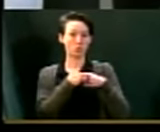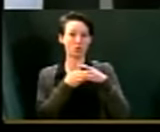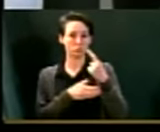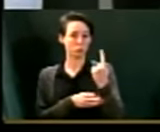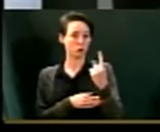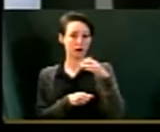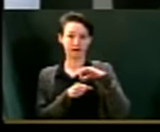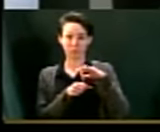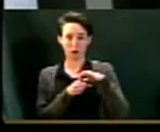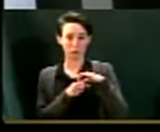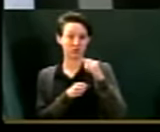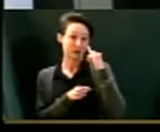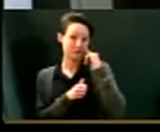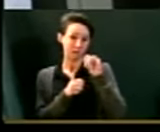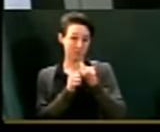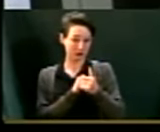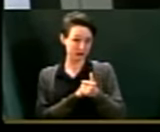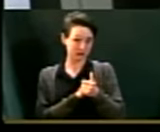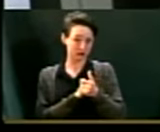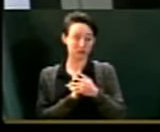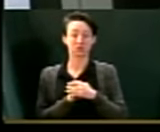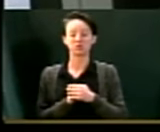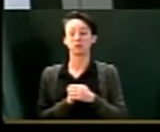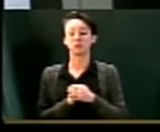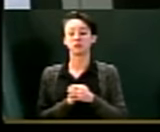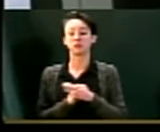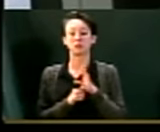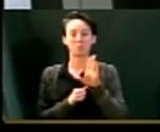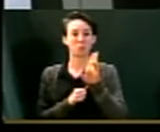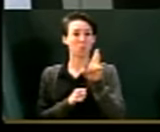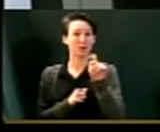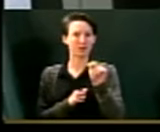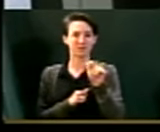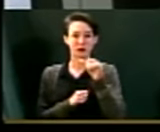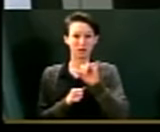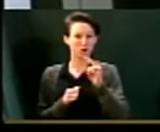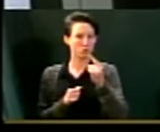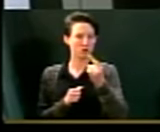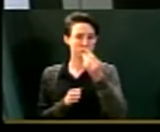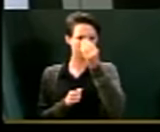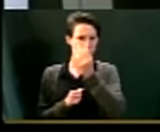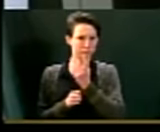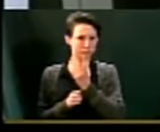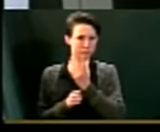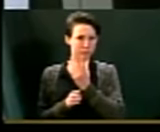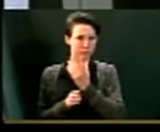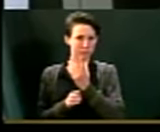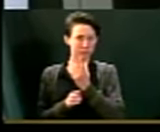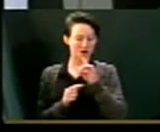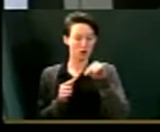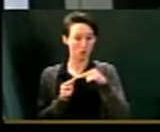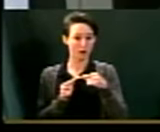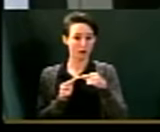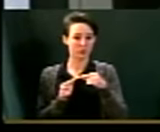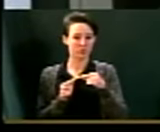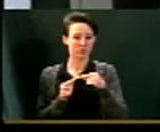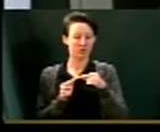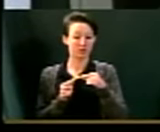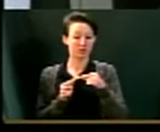vote if it passes. But can anybody tell me if once we put a